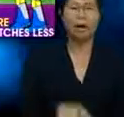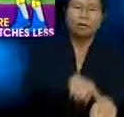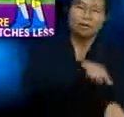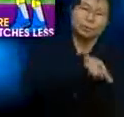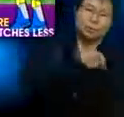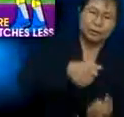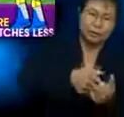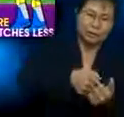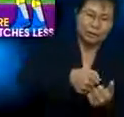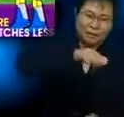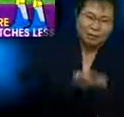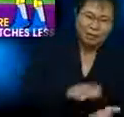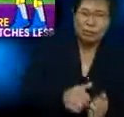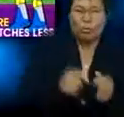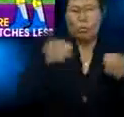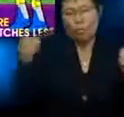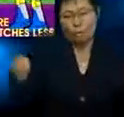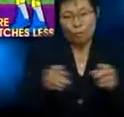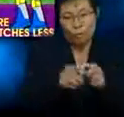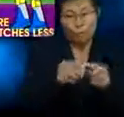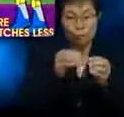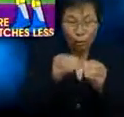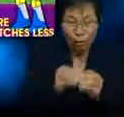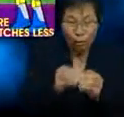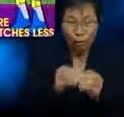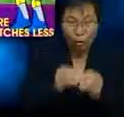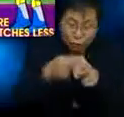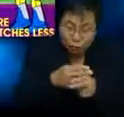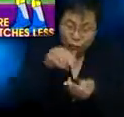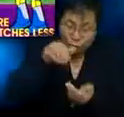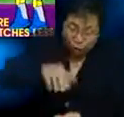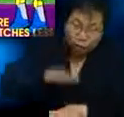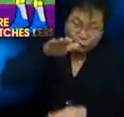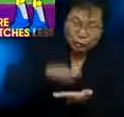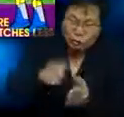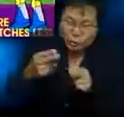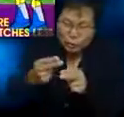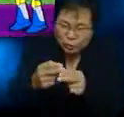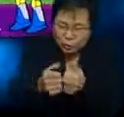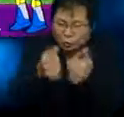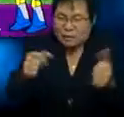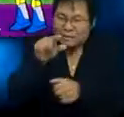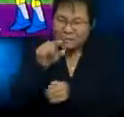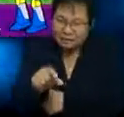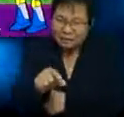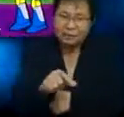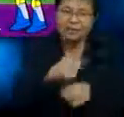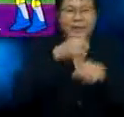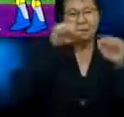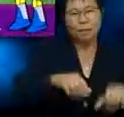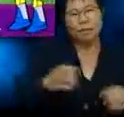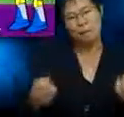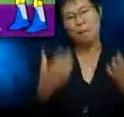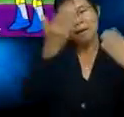Long spring stretches more, short spring stretches less. It can